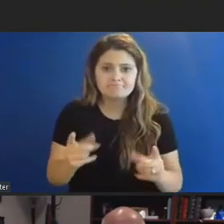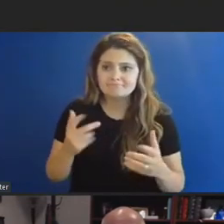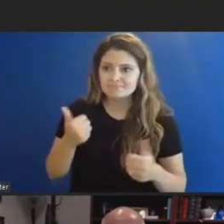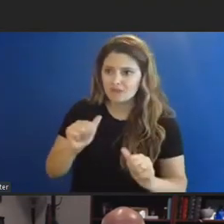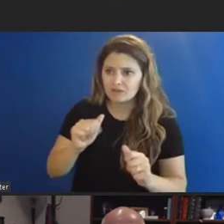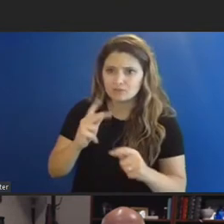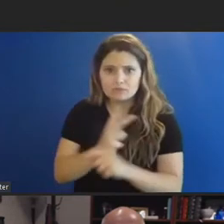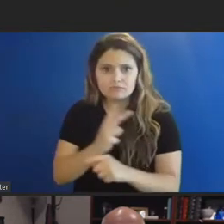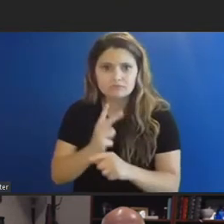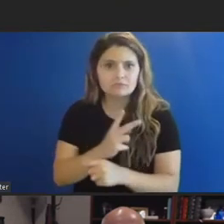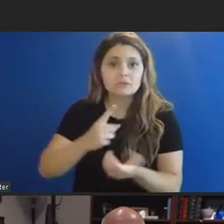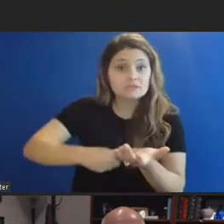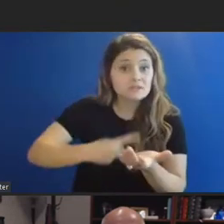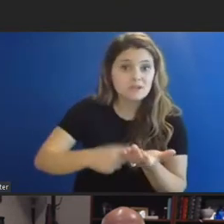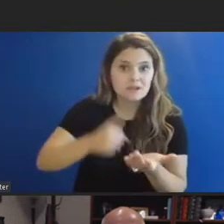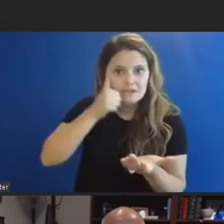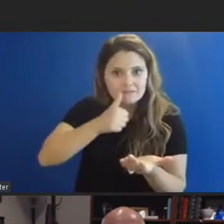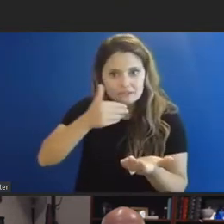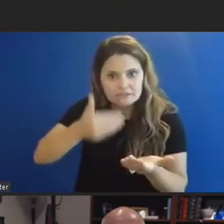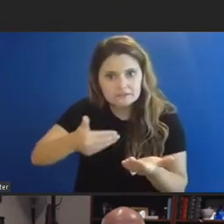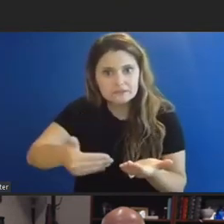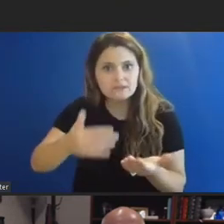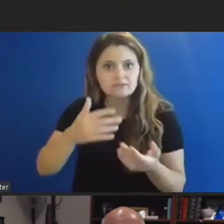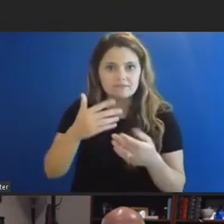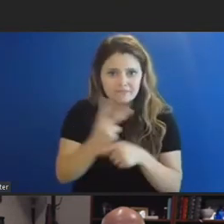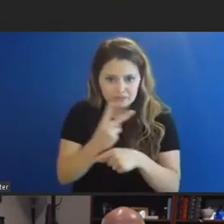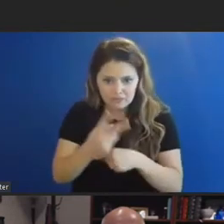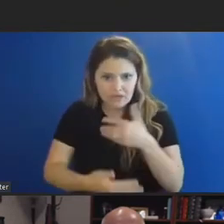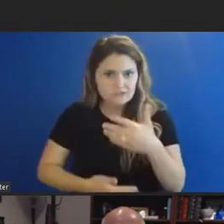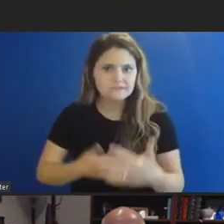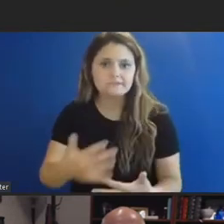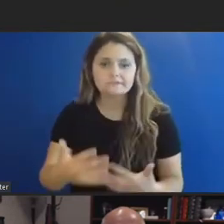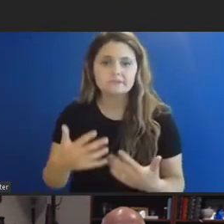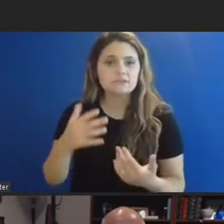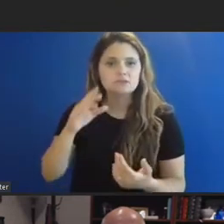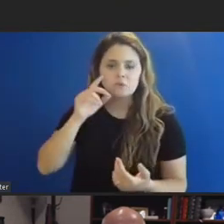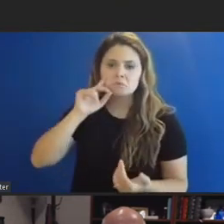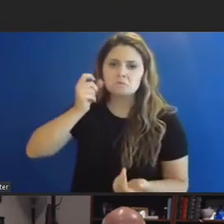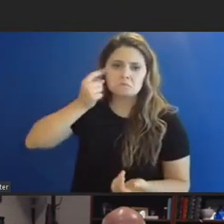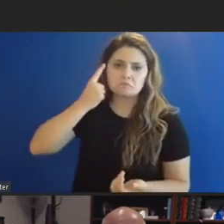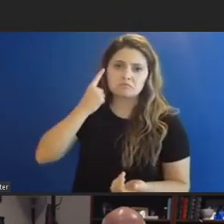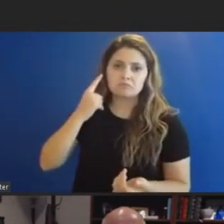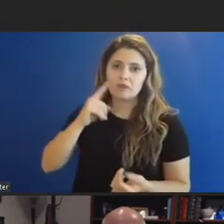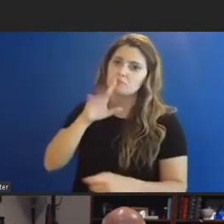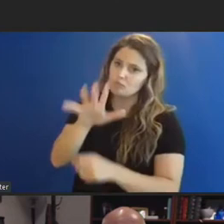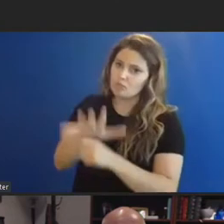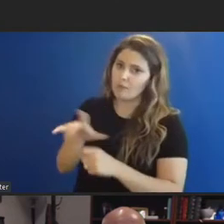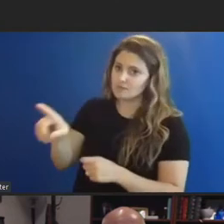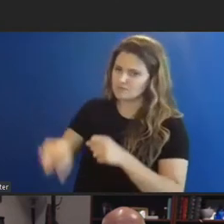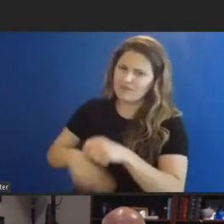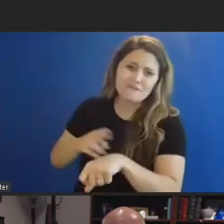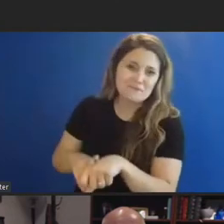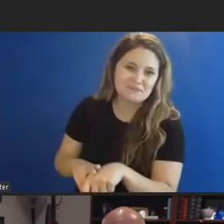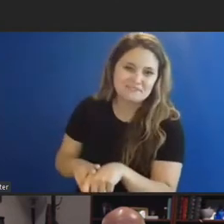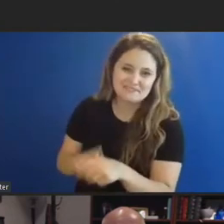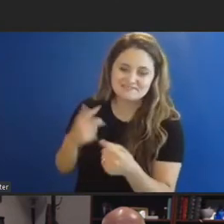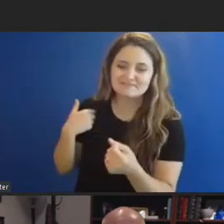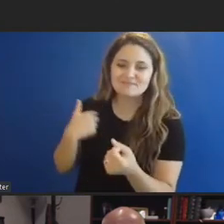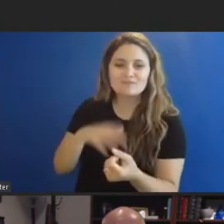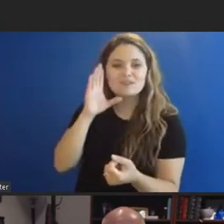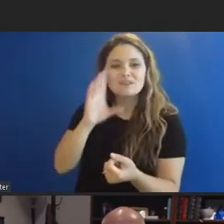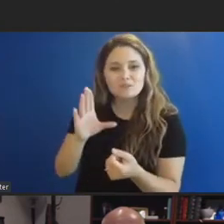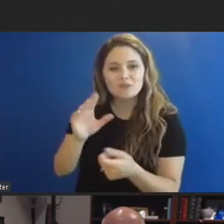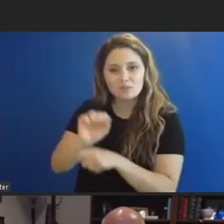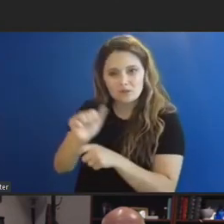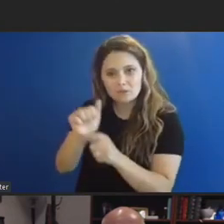things sometimes a day at a time, sometimes a minute at a time. So I can promise you that, of course, we're going to work